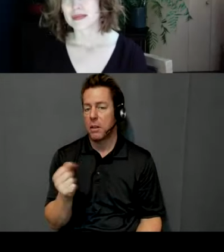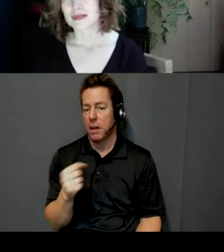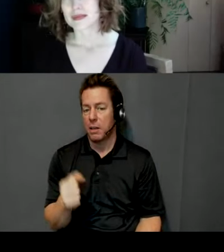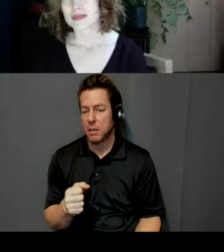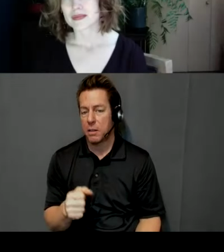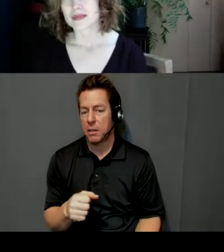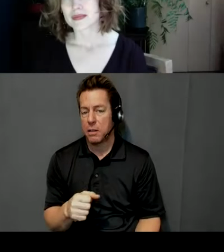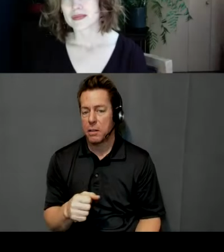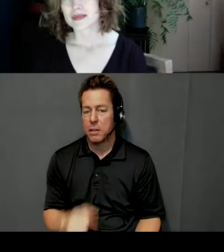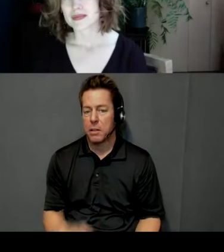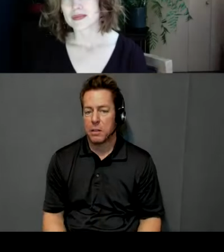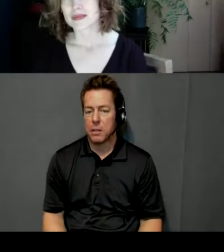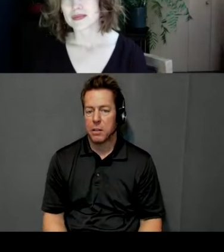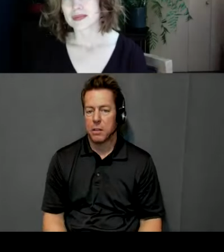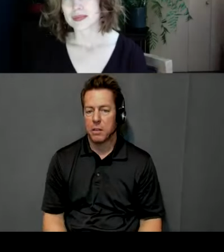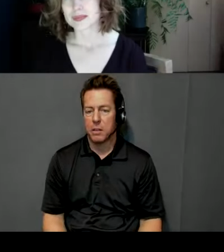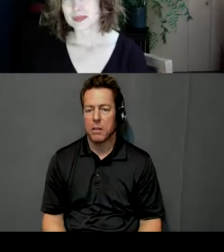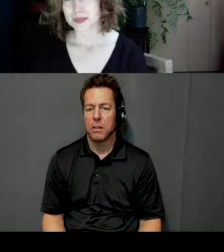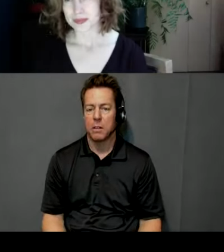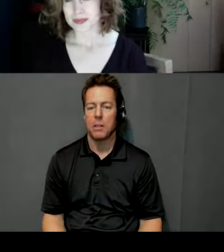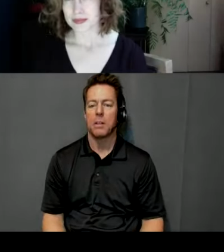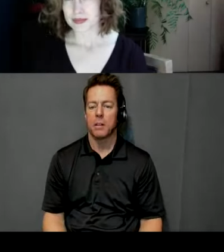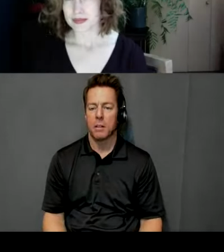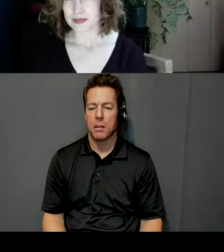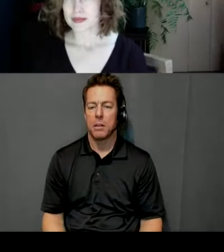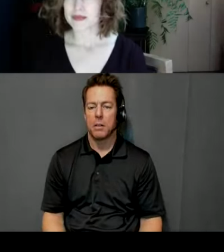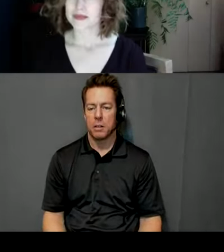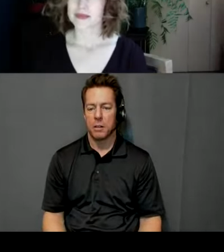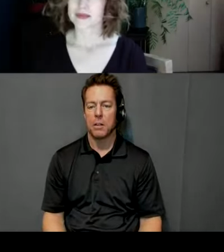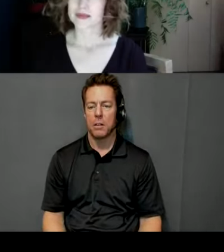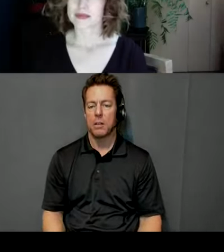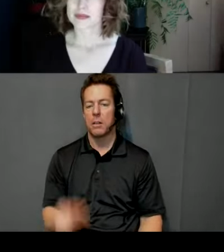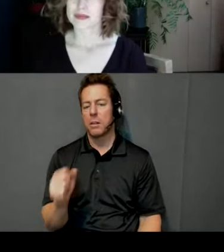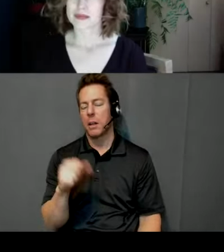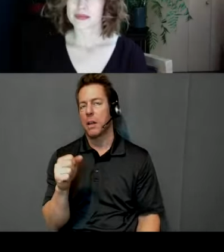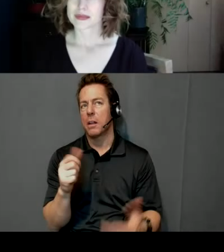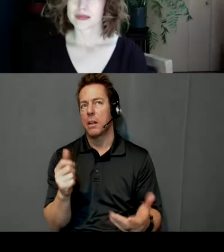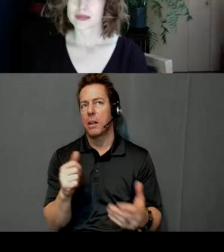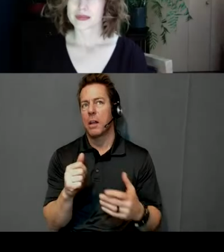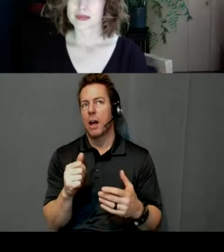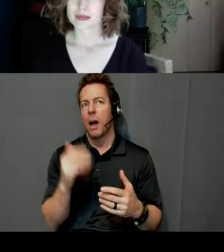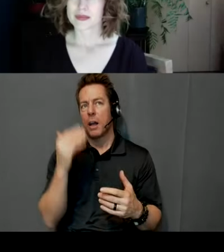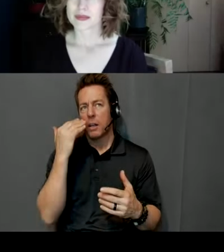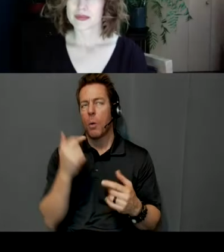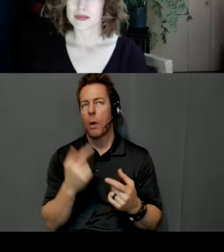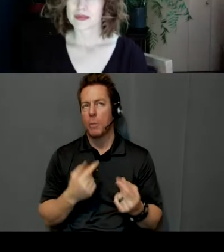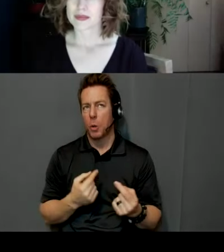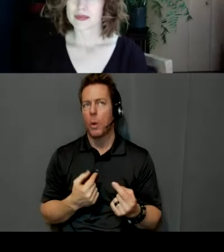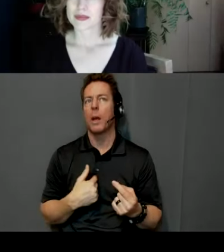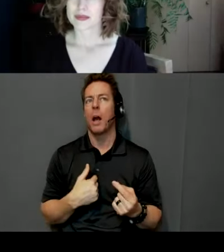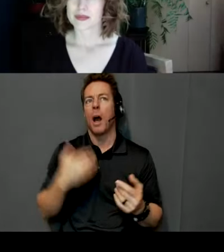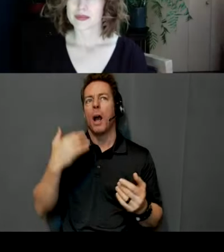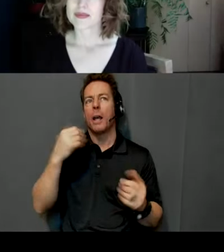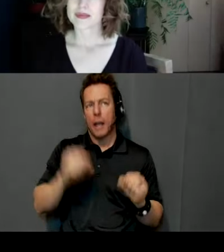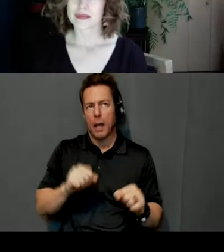so I think that one in particular, just like I was like, oh, I do know what I'm doing, and I can